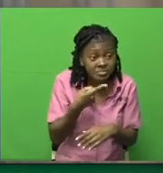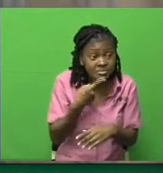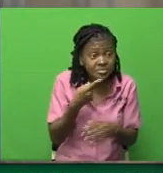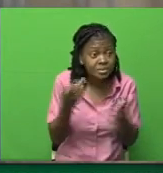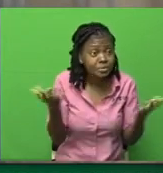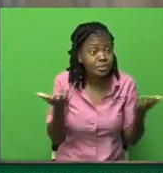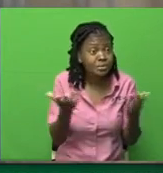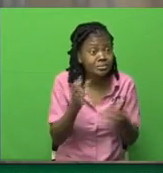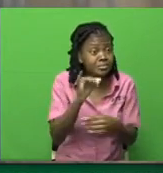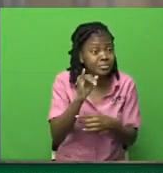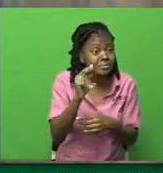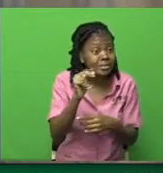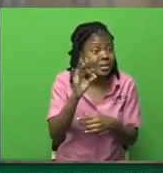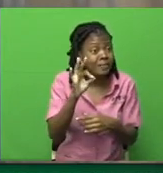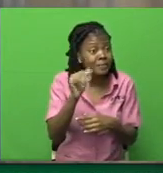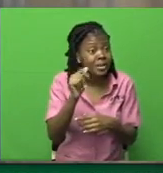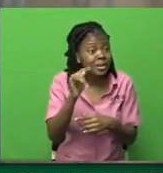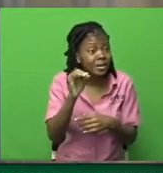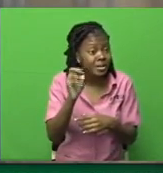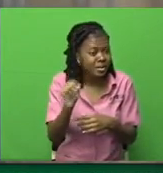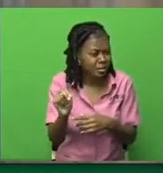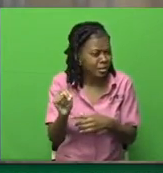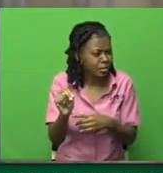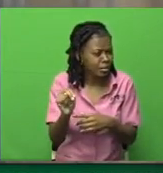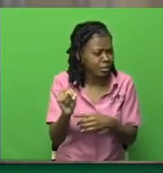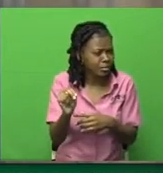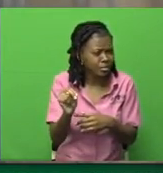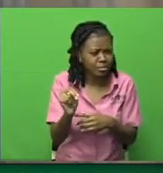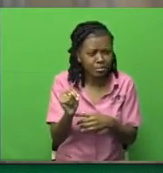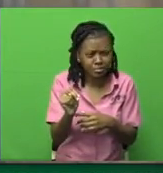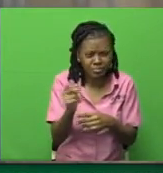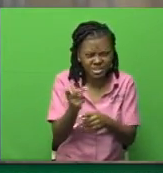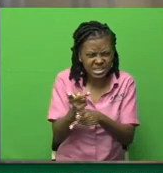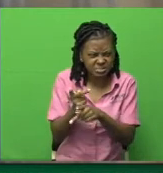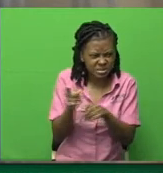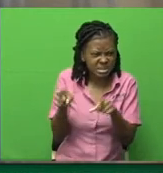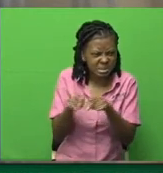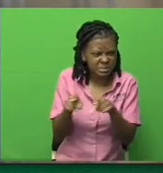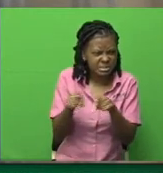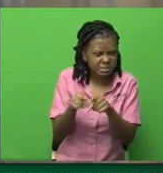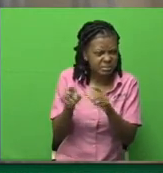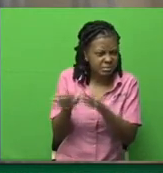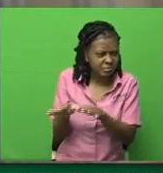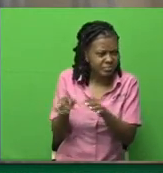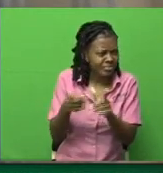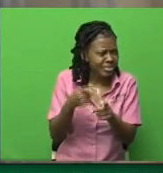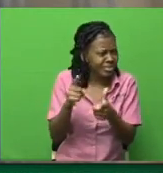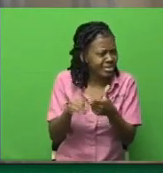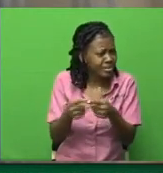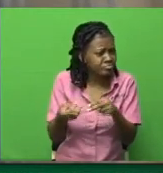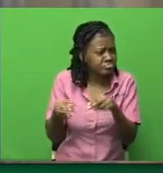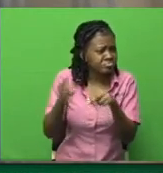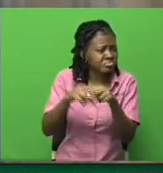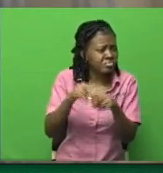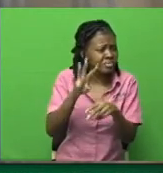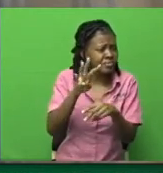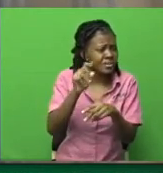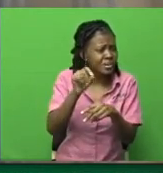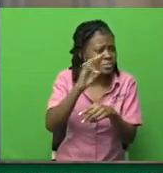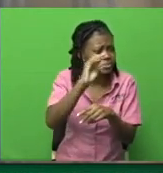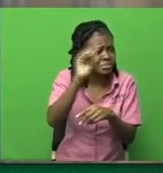the pre-covered years at a very low level of one percent and has been trended upwards to 4.7 percent in